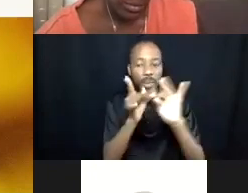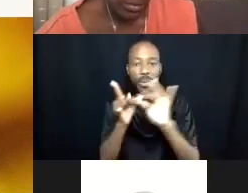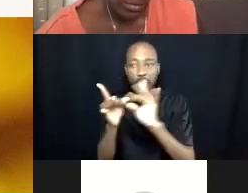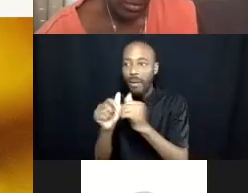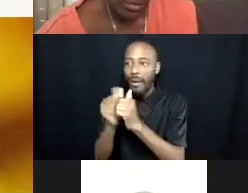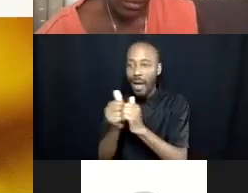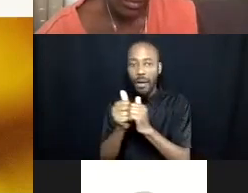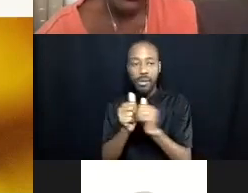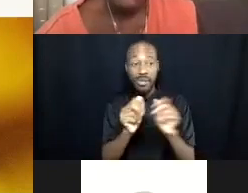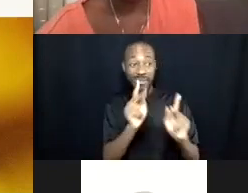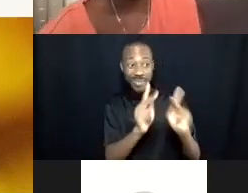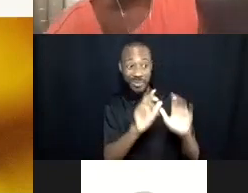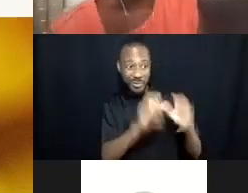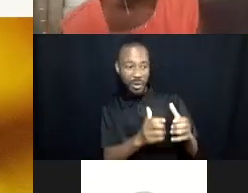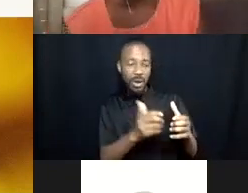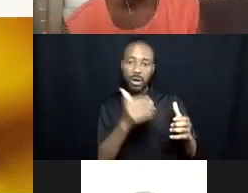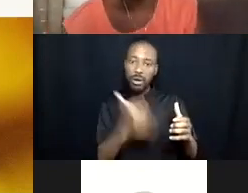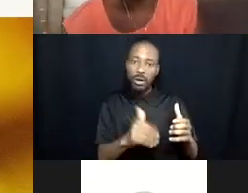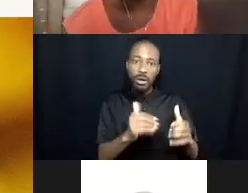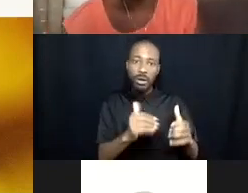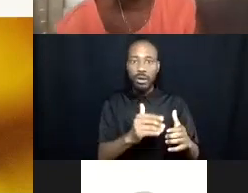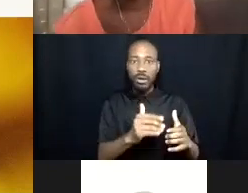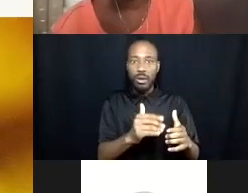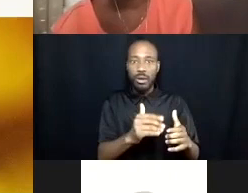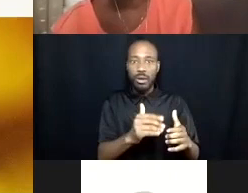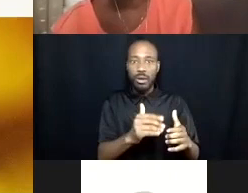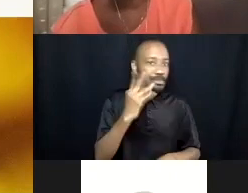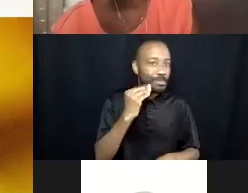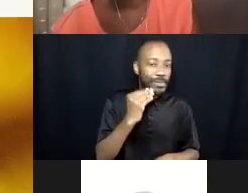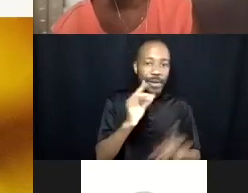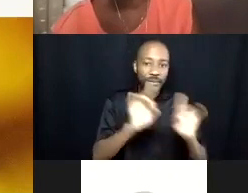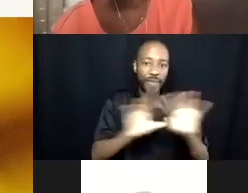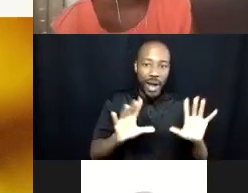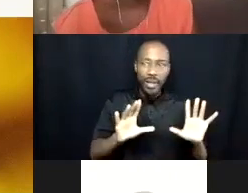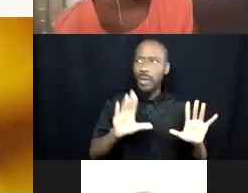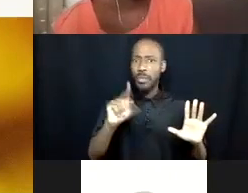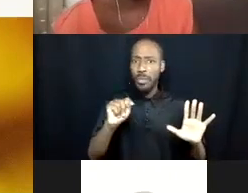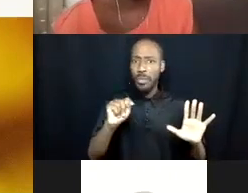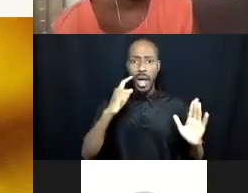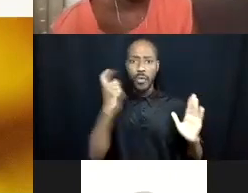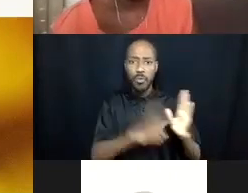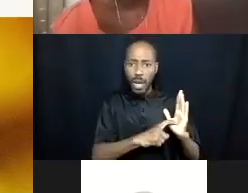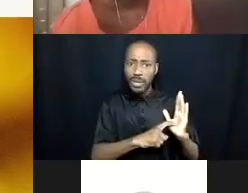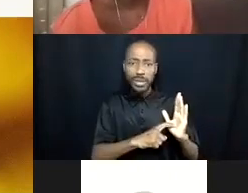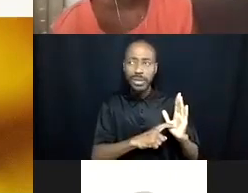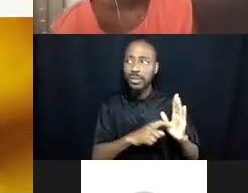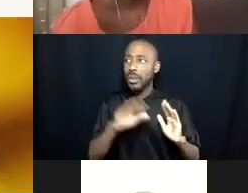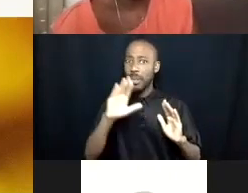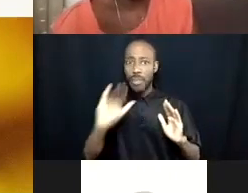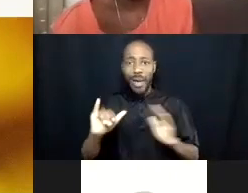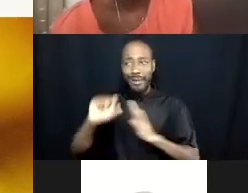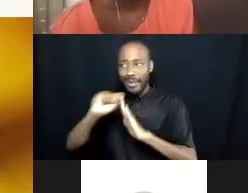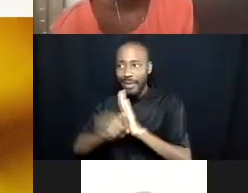people bear the brunt of the most intense violence that is also like not addressed by the state or many institutions, because it is